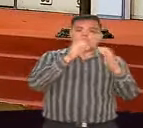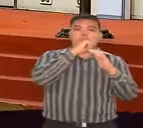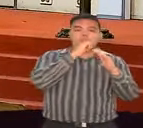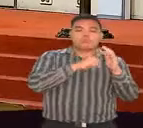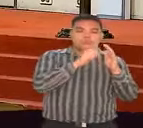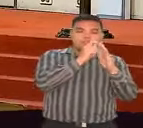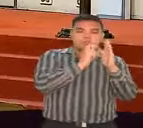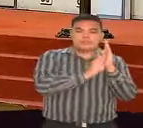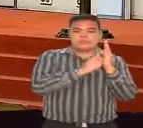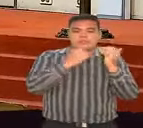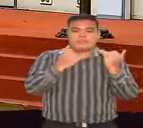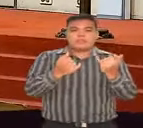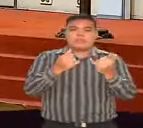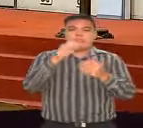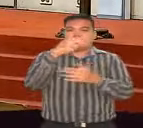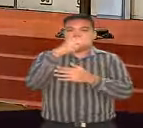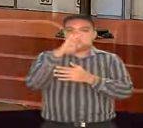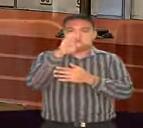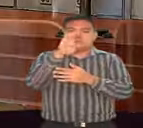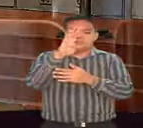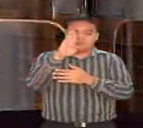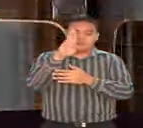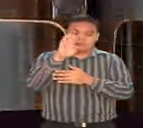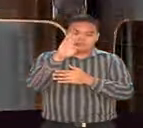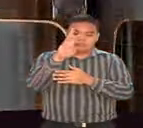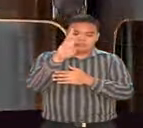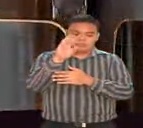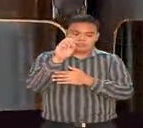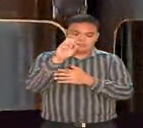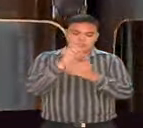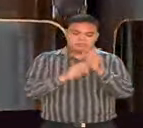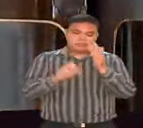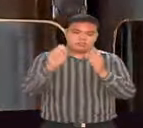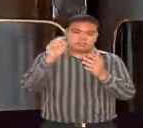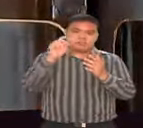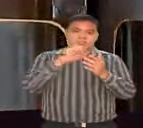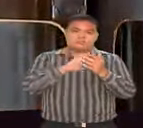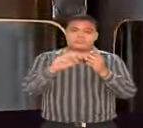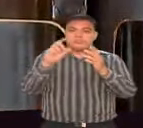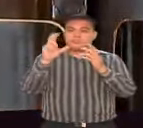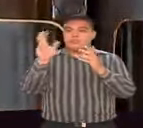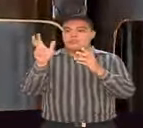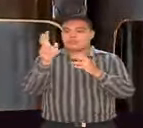about. Hebrews, chapter 11, and verse number 32. Hebrews 11, 32.